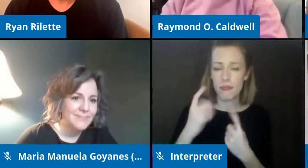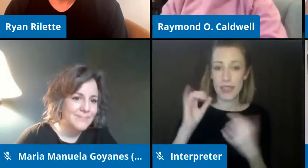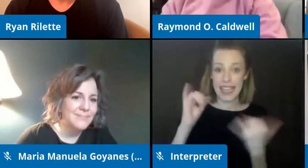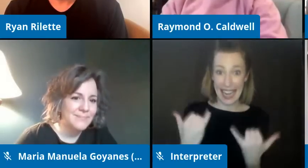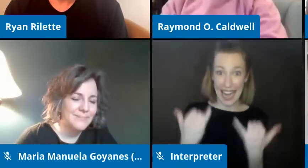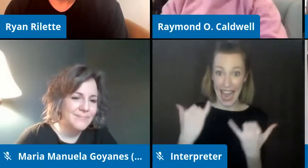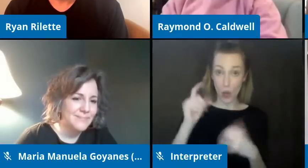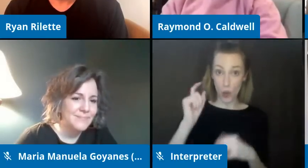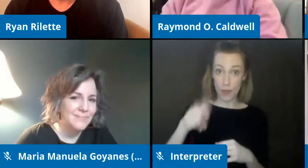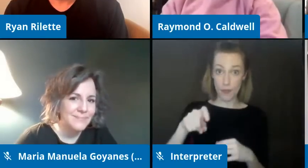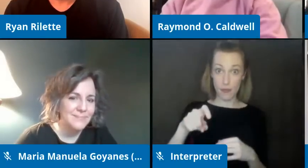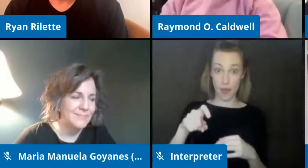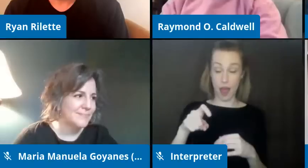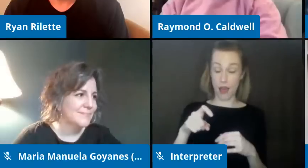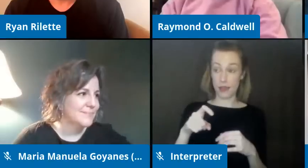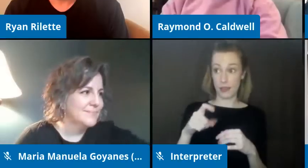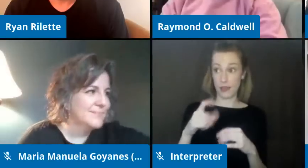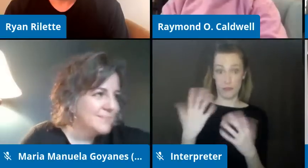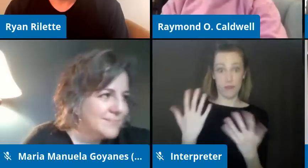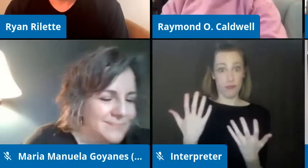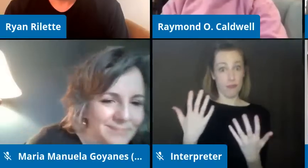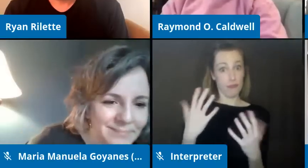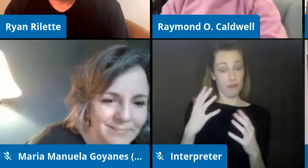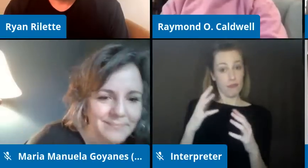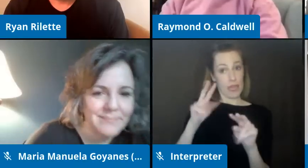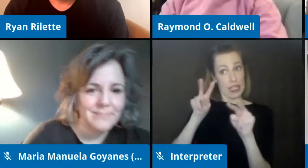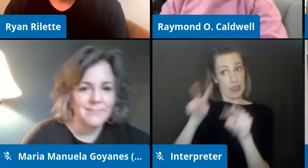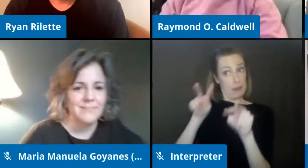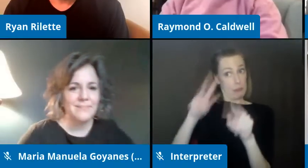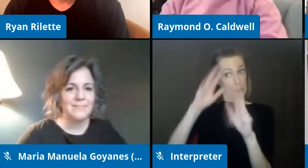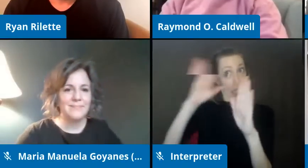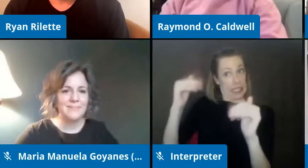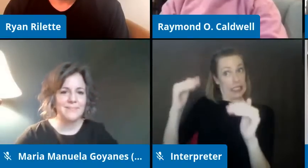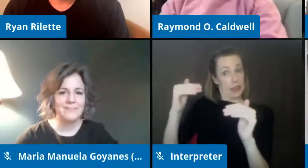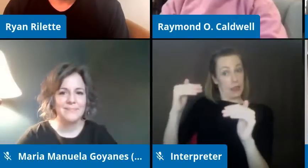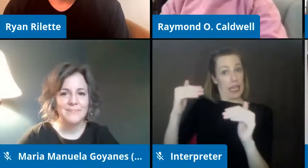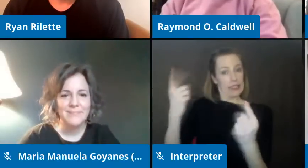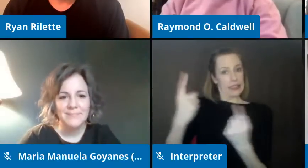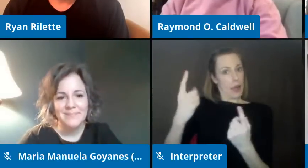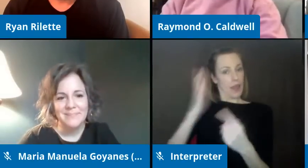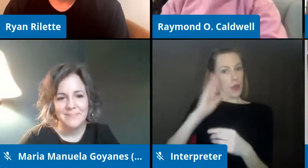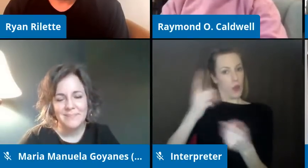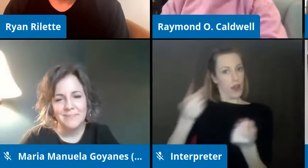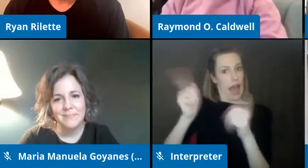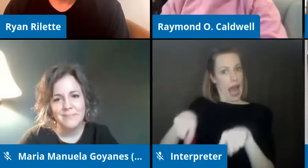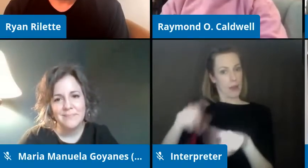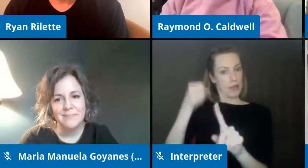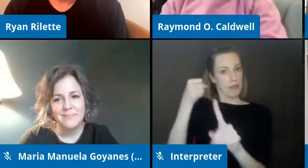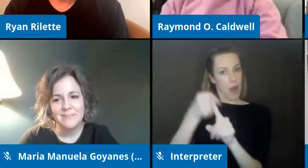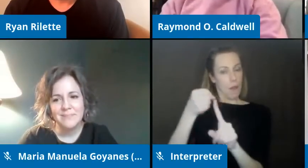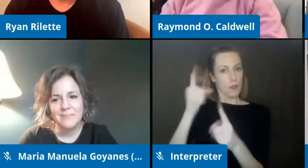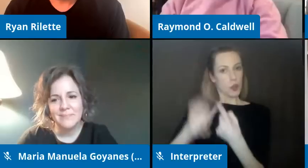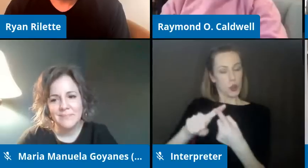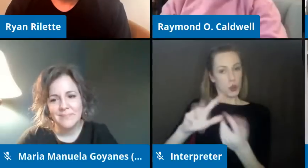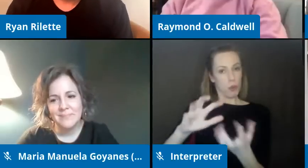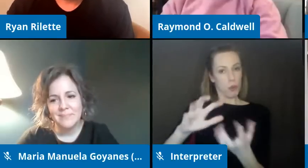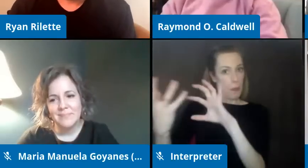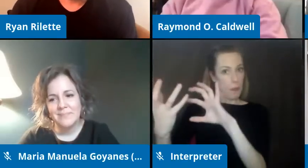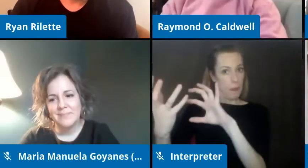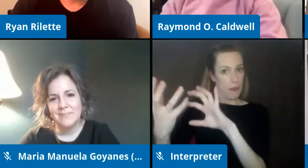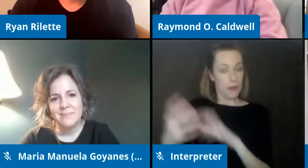to anticipate the unanticipated? I mean, you all have how much working capital left? I mean, you don't have much.